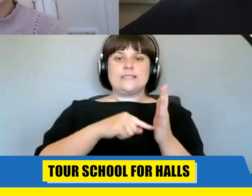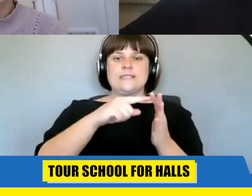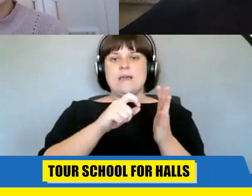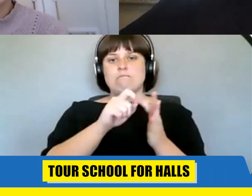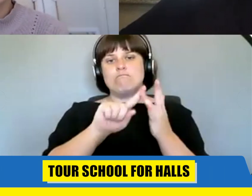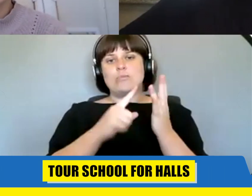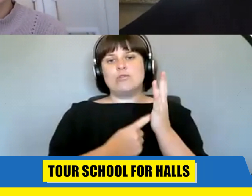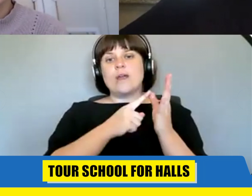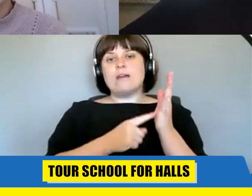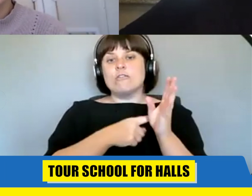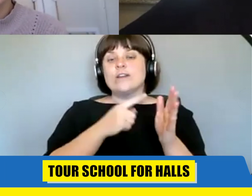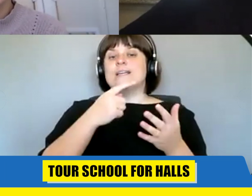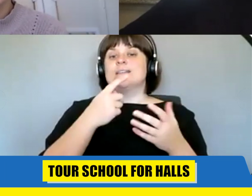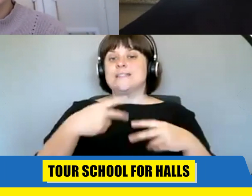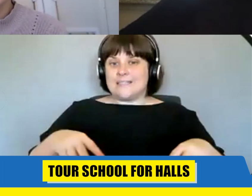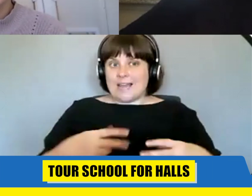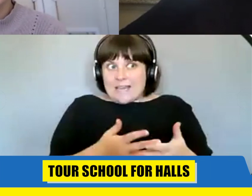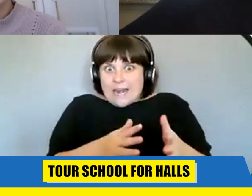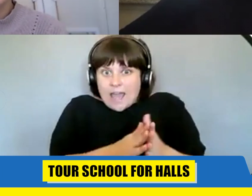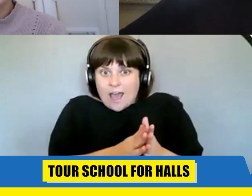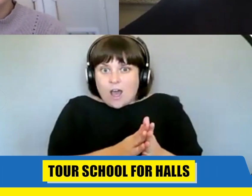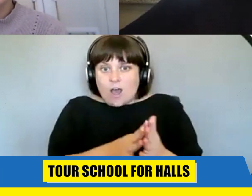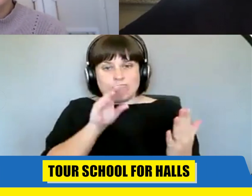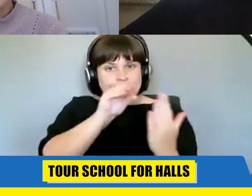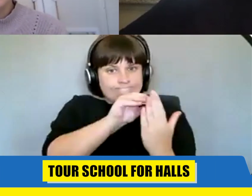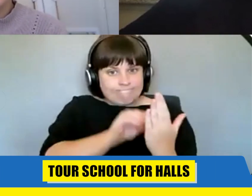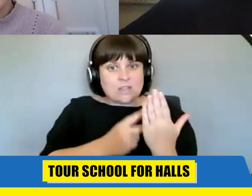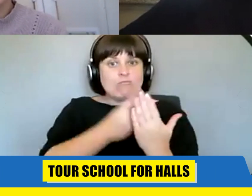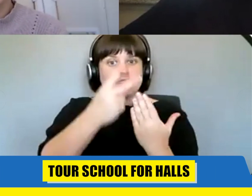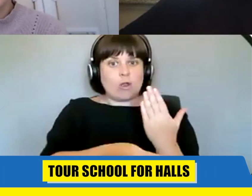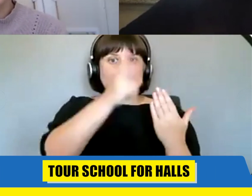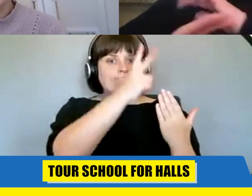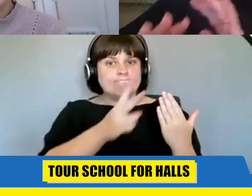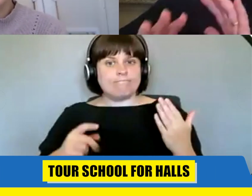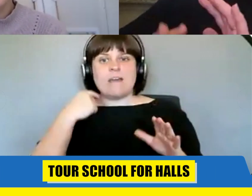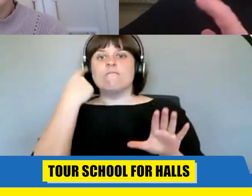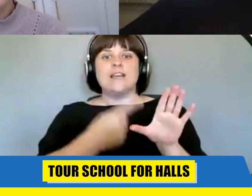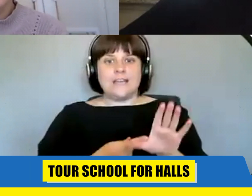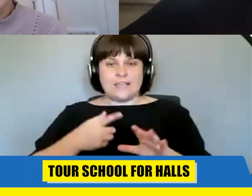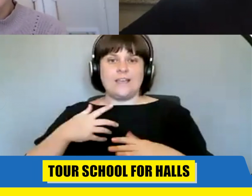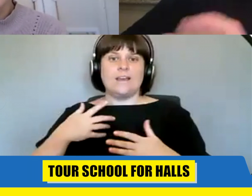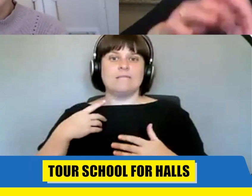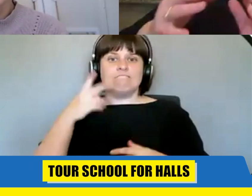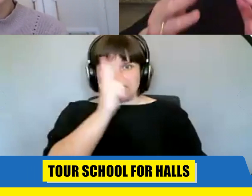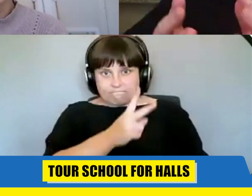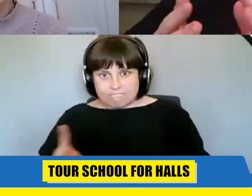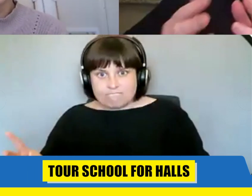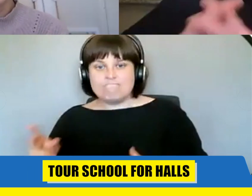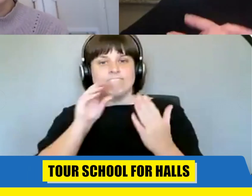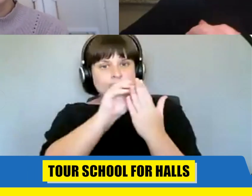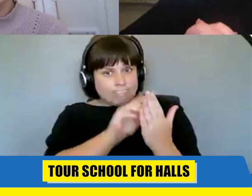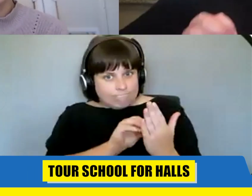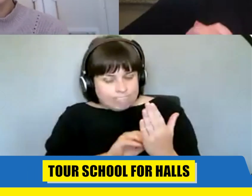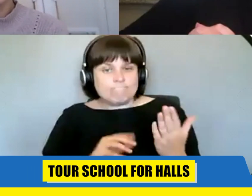dance is programming it year after year after year after year. Not just programming it, but programming it and